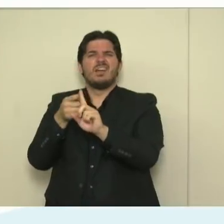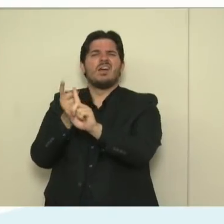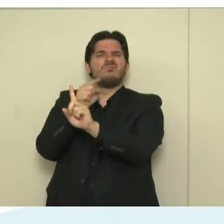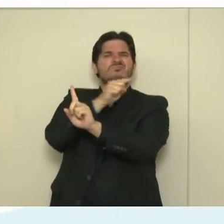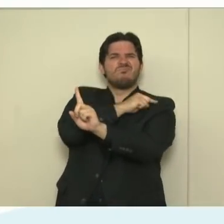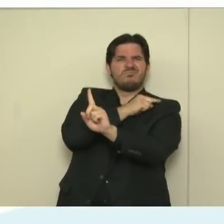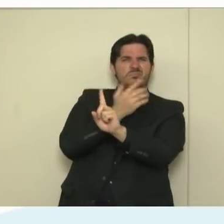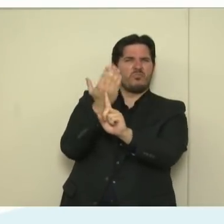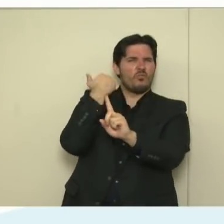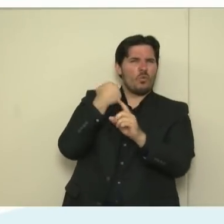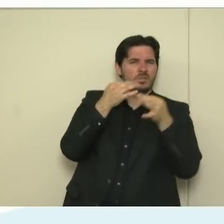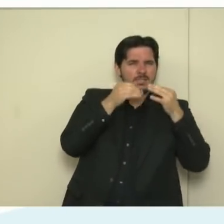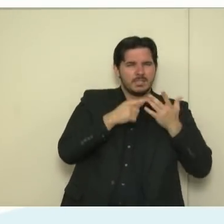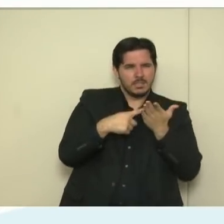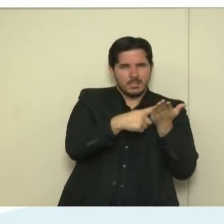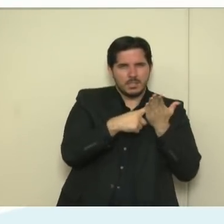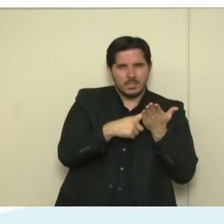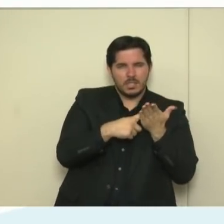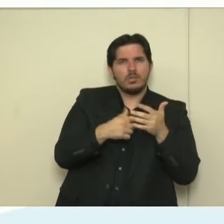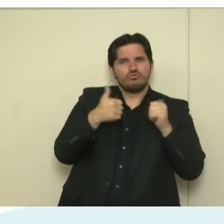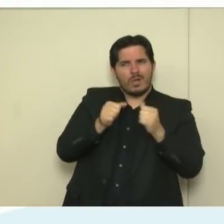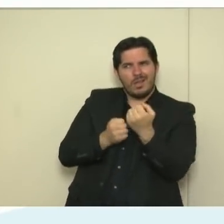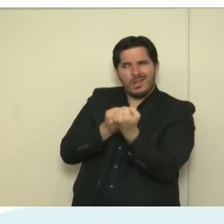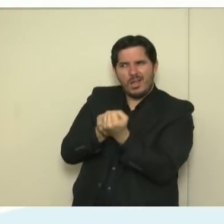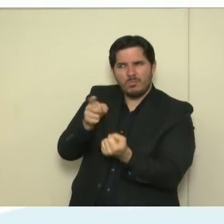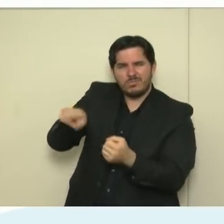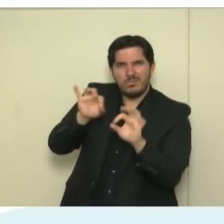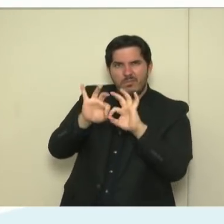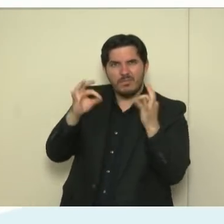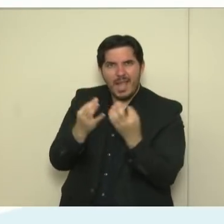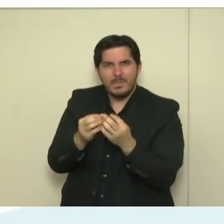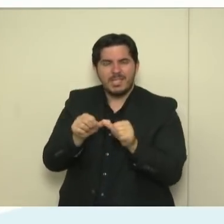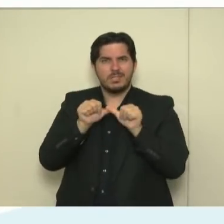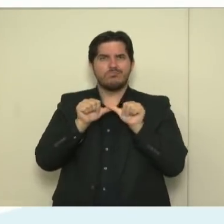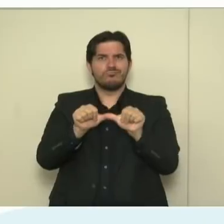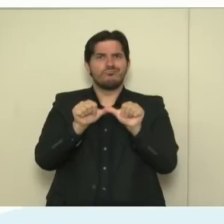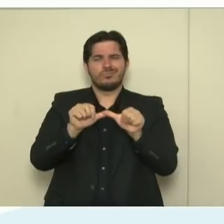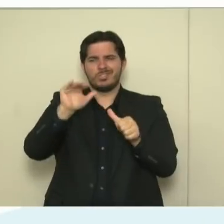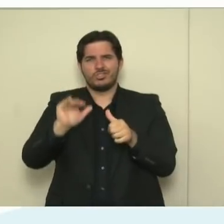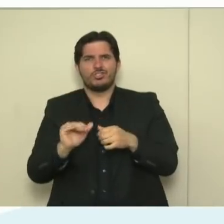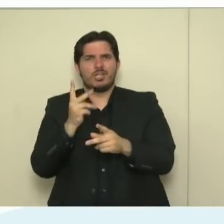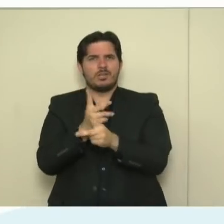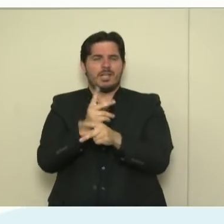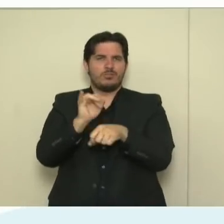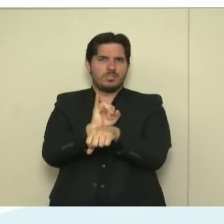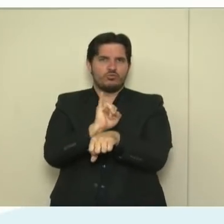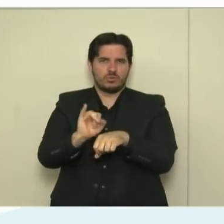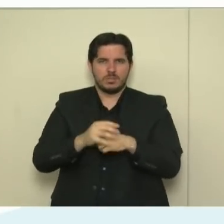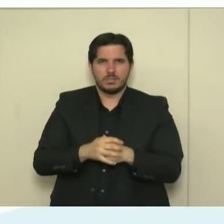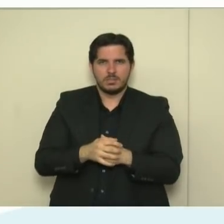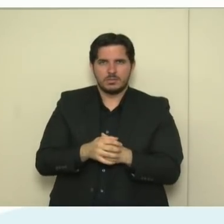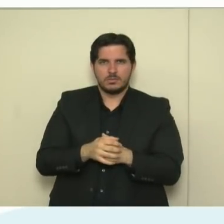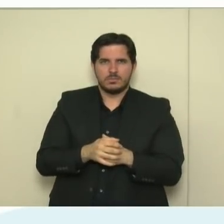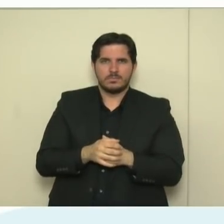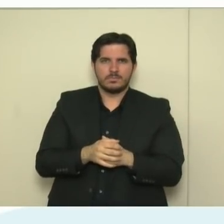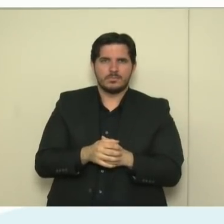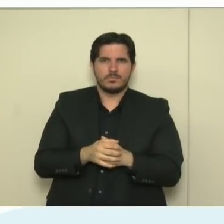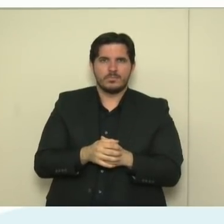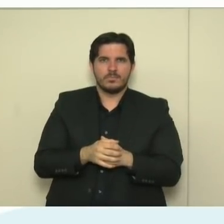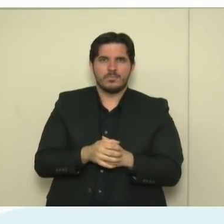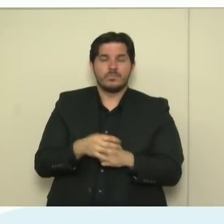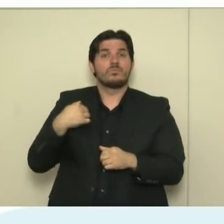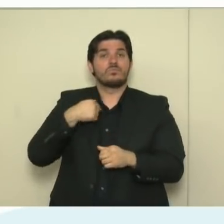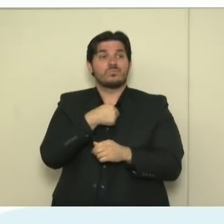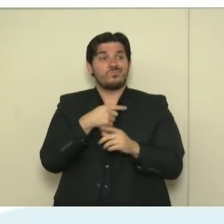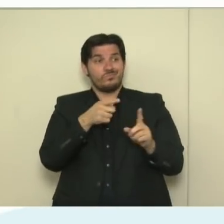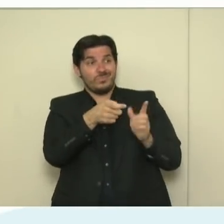help support families and sustain New Mexico's early childhood child care industry. We've offered free child care to